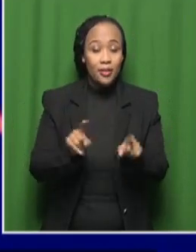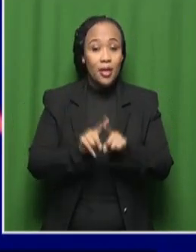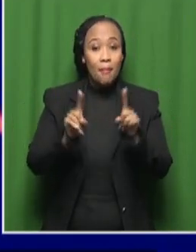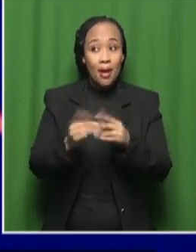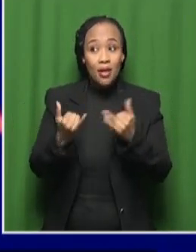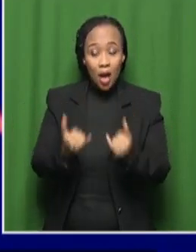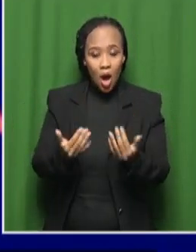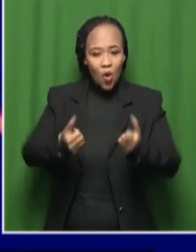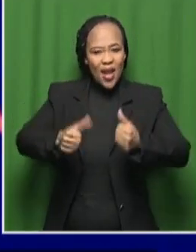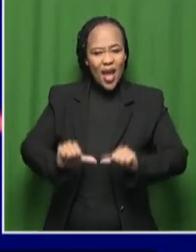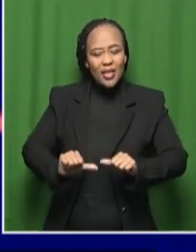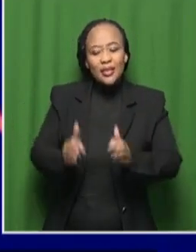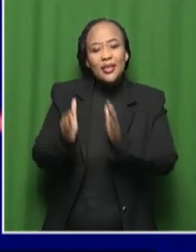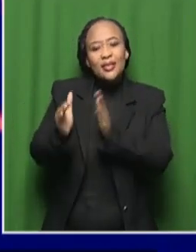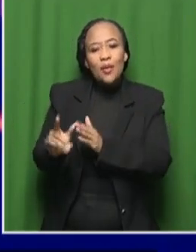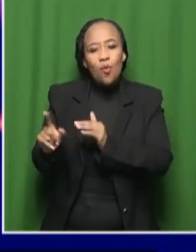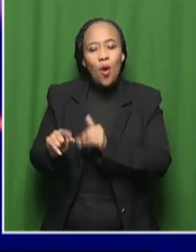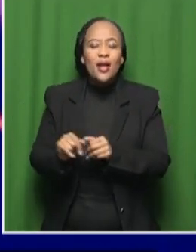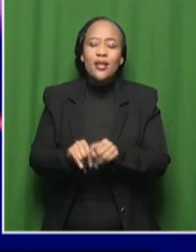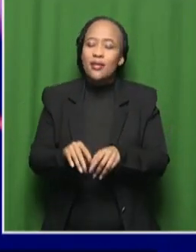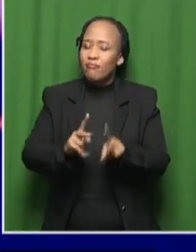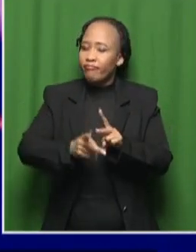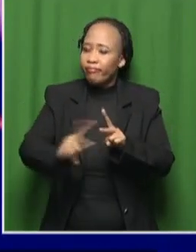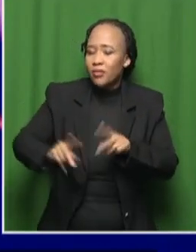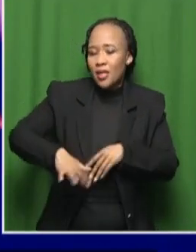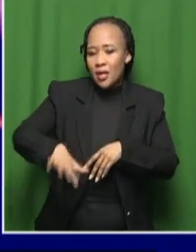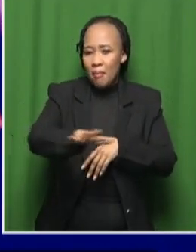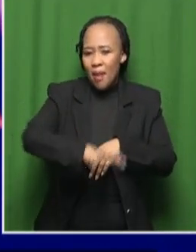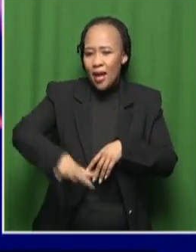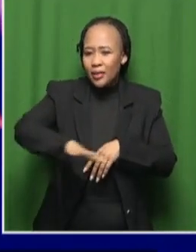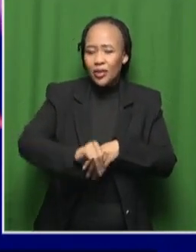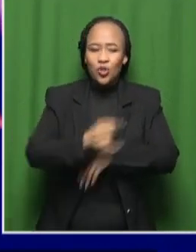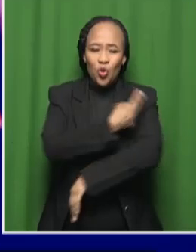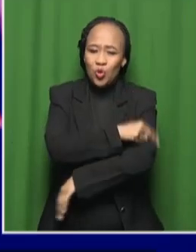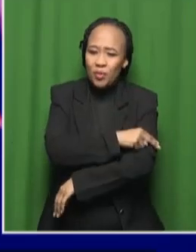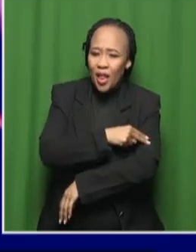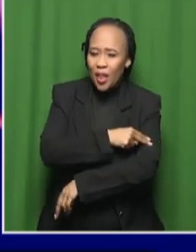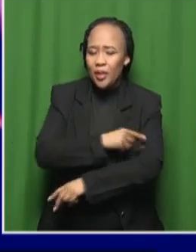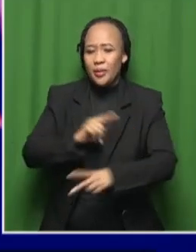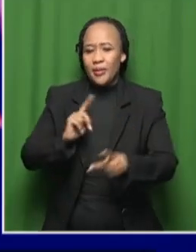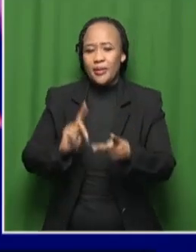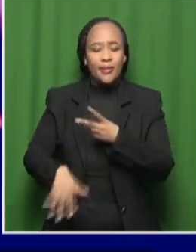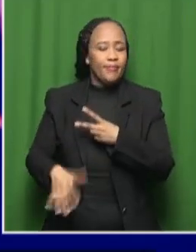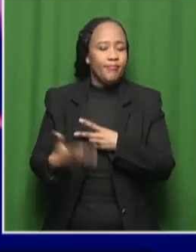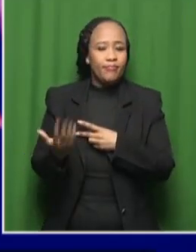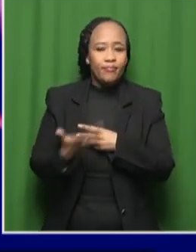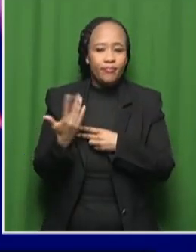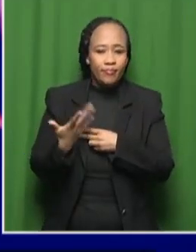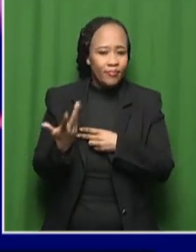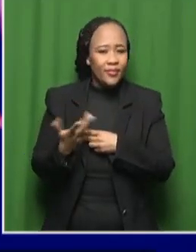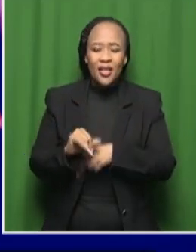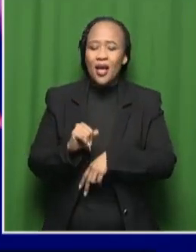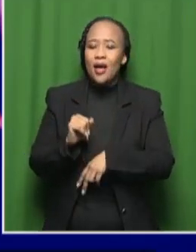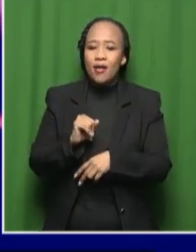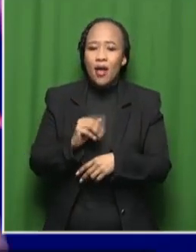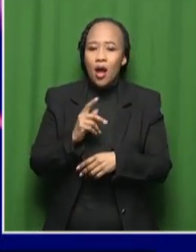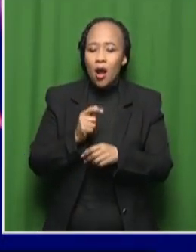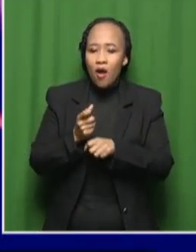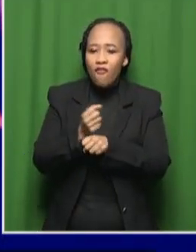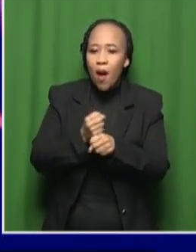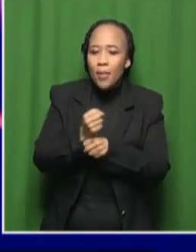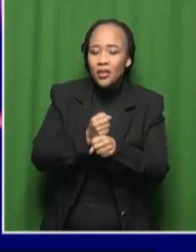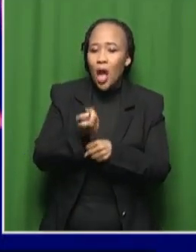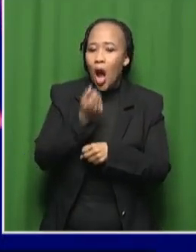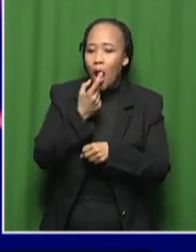is integrating with all the various players, so the health insurances, the hospitals, the various pharmacies and whatnot. So all of